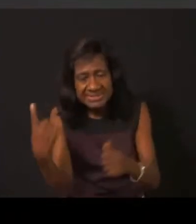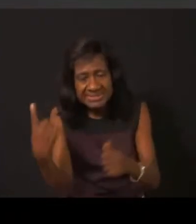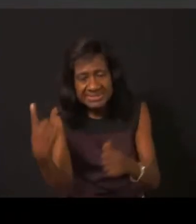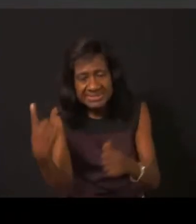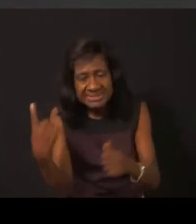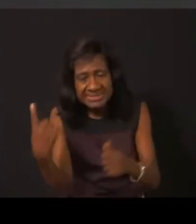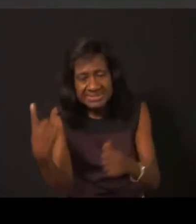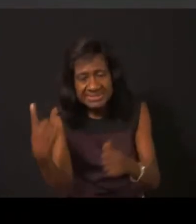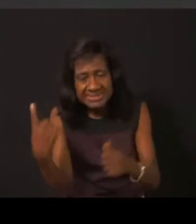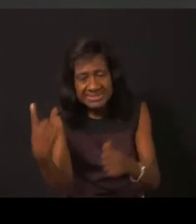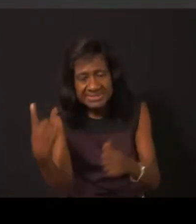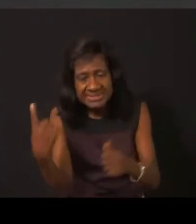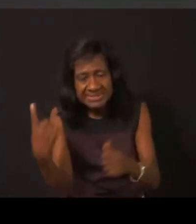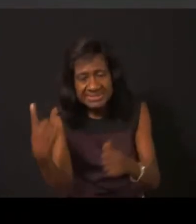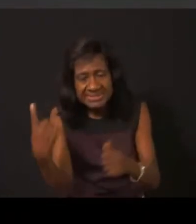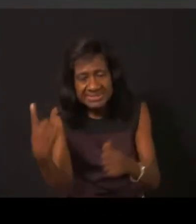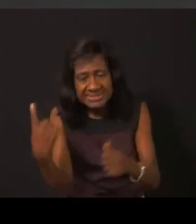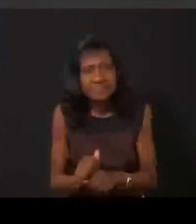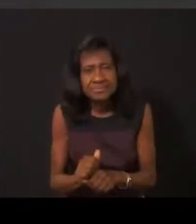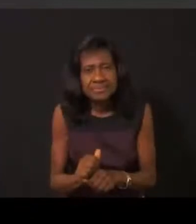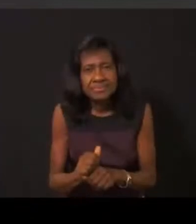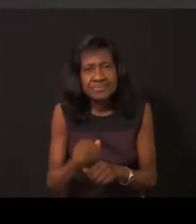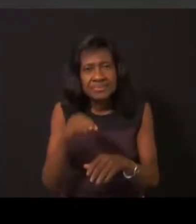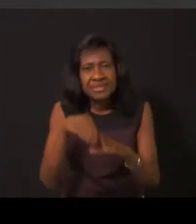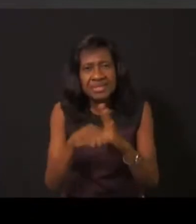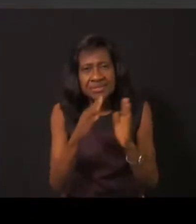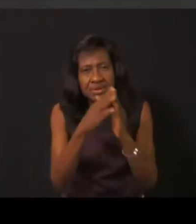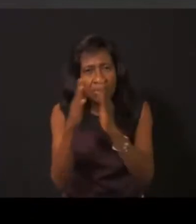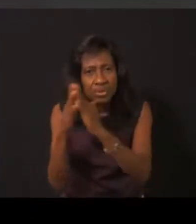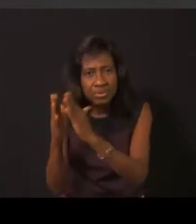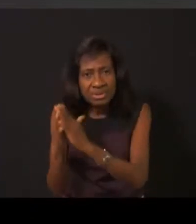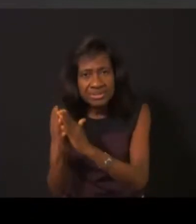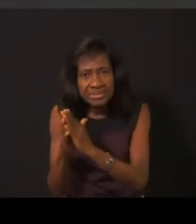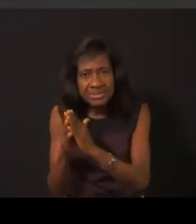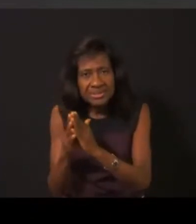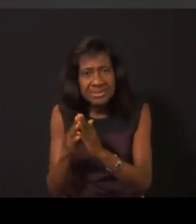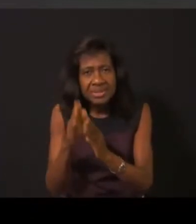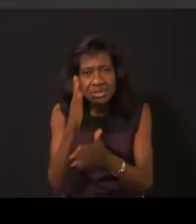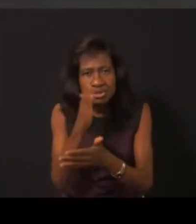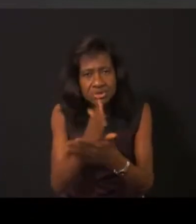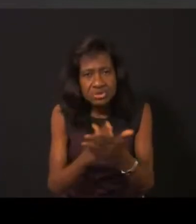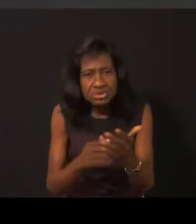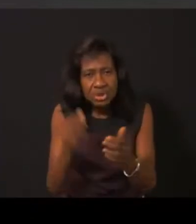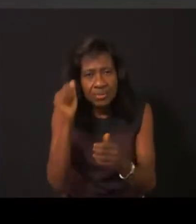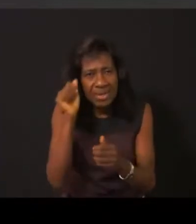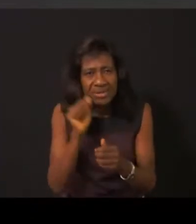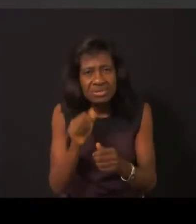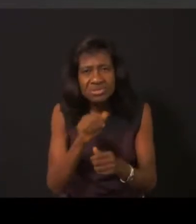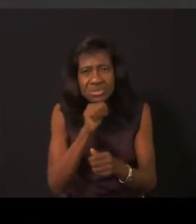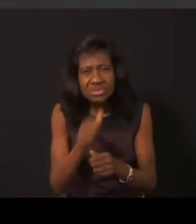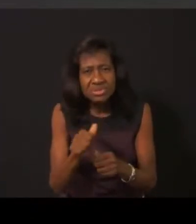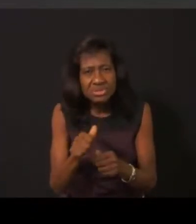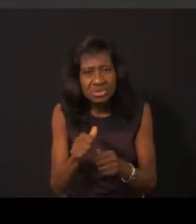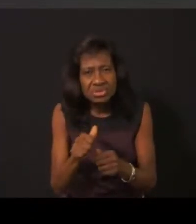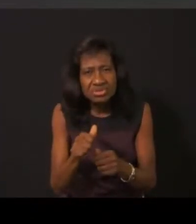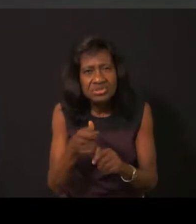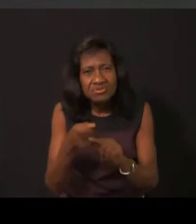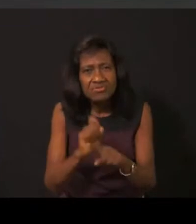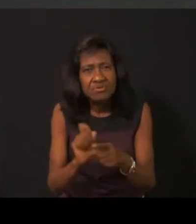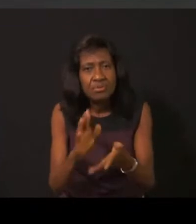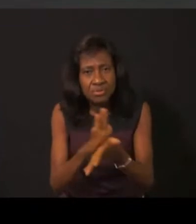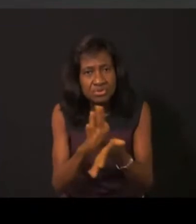children. Within those community members, there are some adults which are not connected to the school outbreaks.